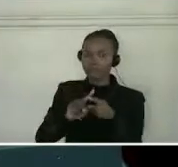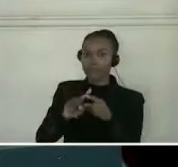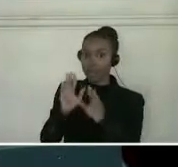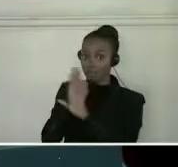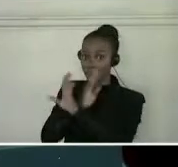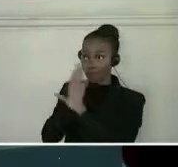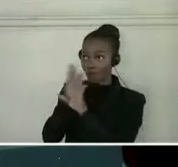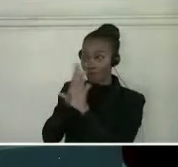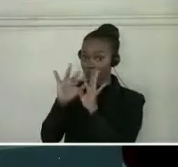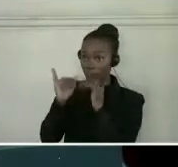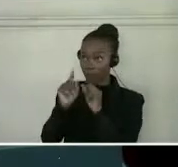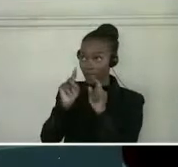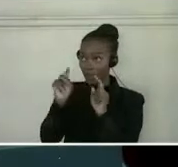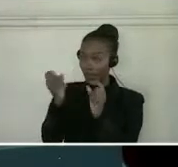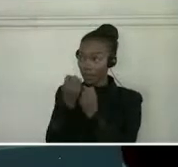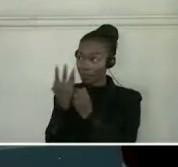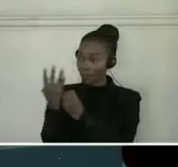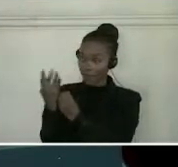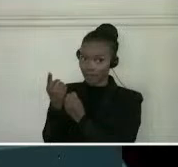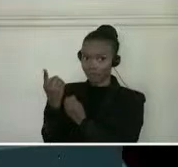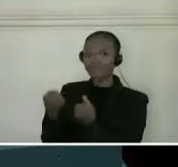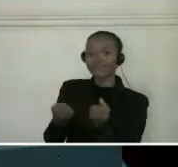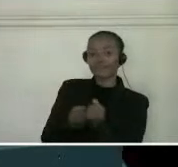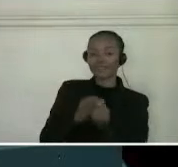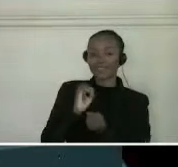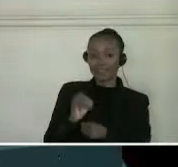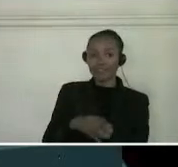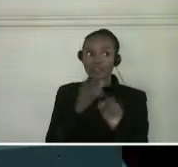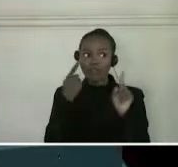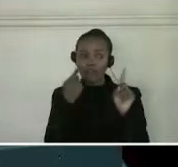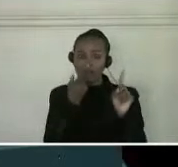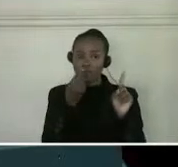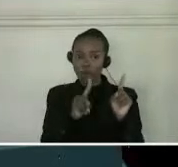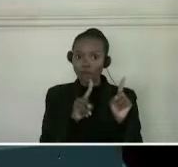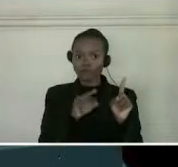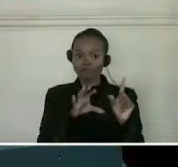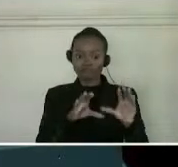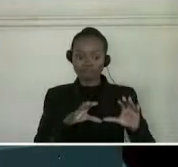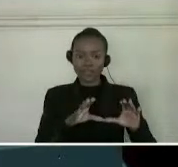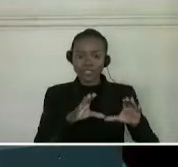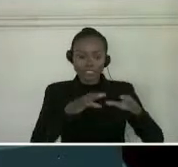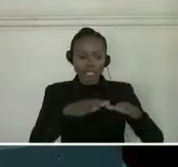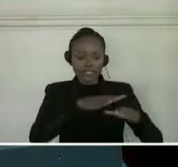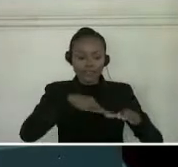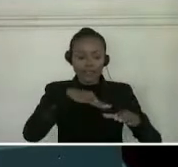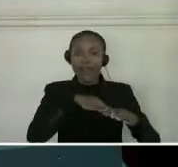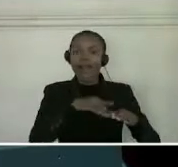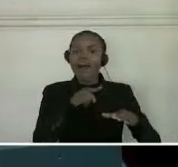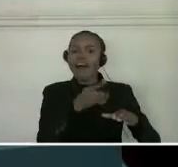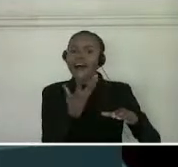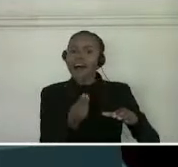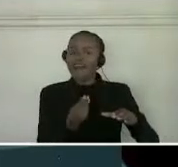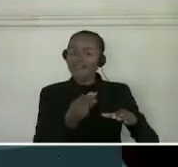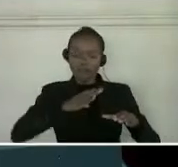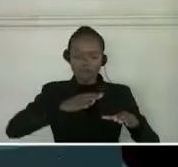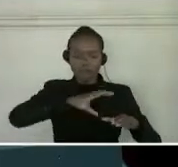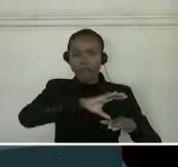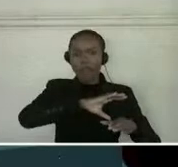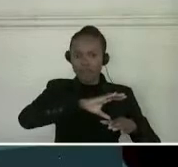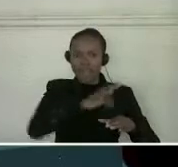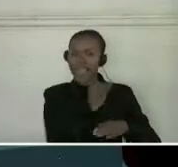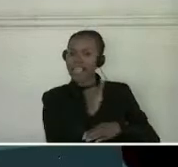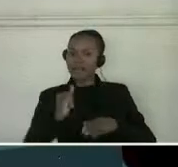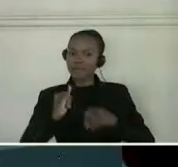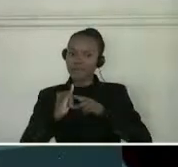sectors the aim is to establish the sector as an independent equine industry contributing